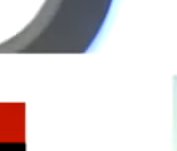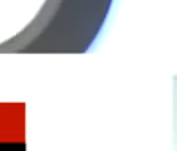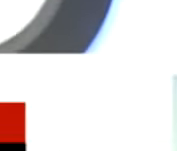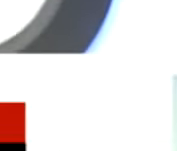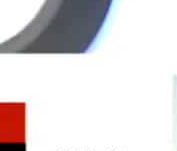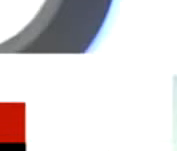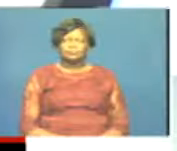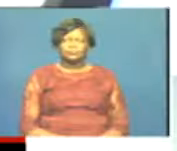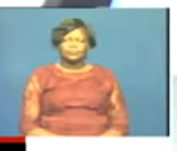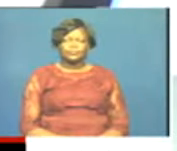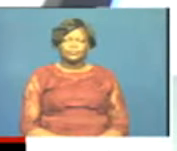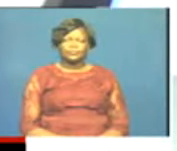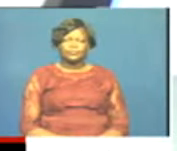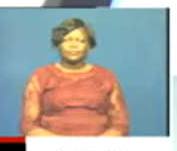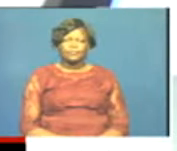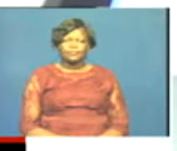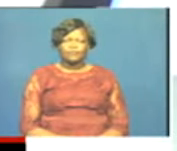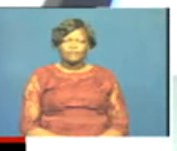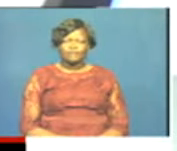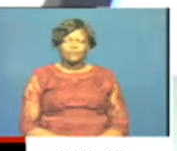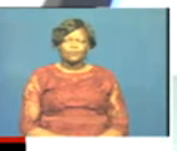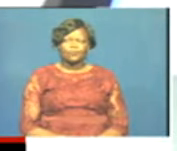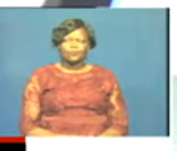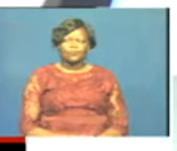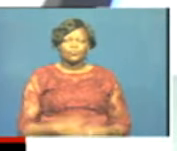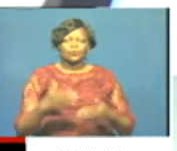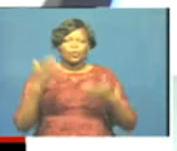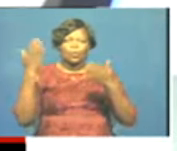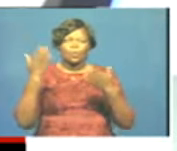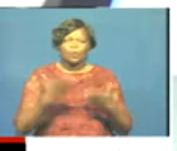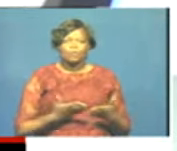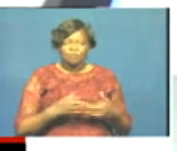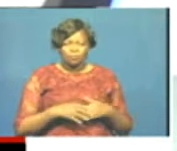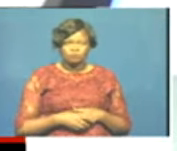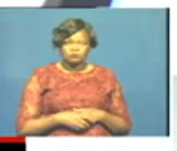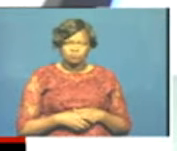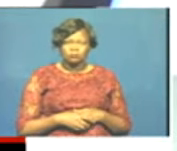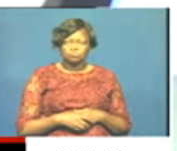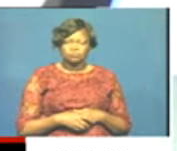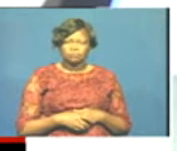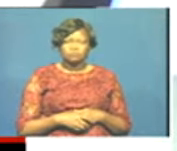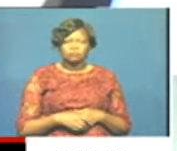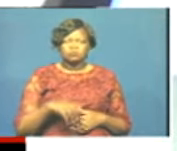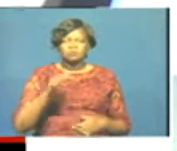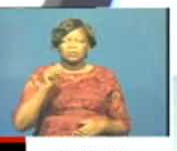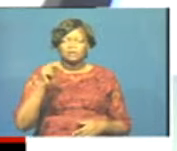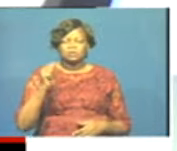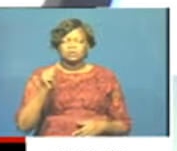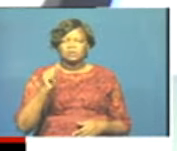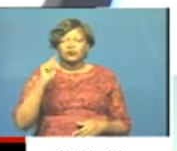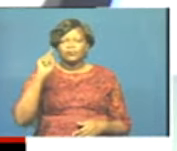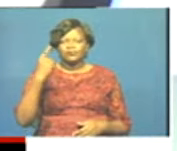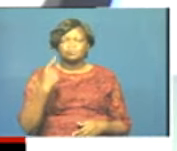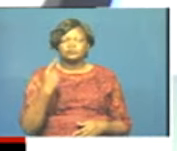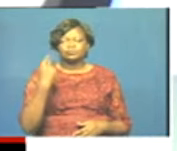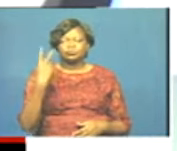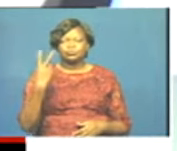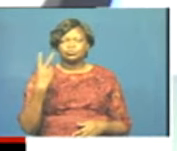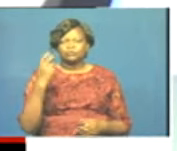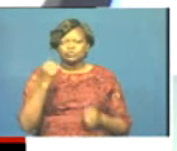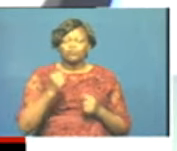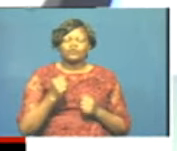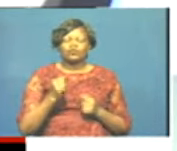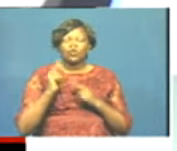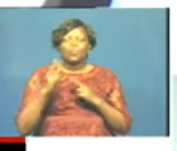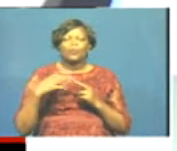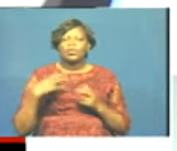Welcome back. Now, in sports, Aisha Nasser Baksh is the first of two triathletes of the Commonwealth Games